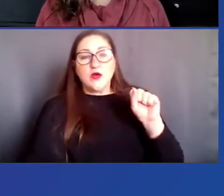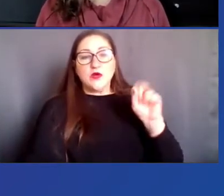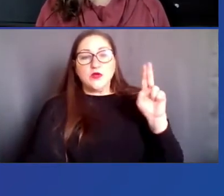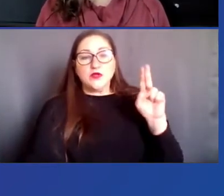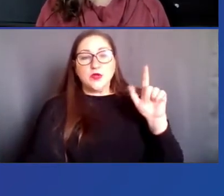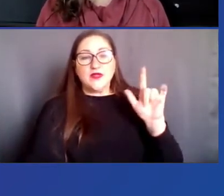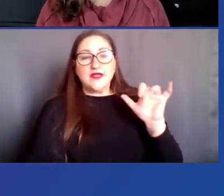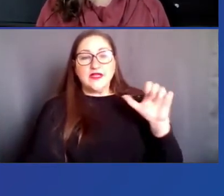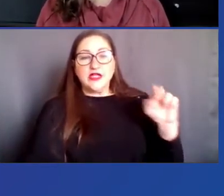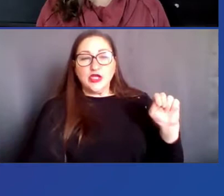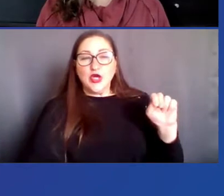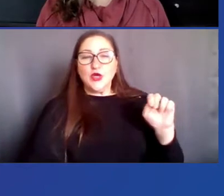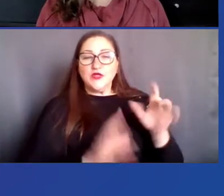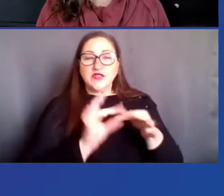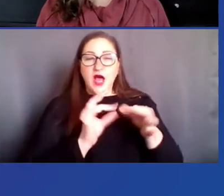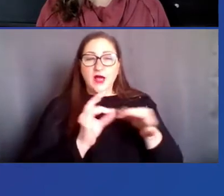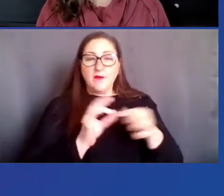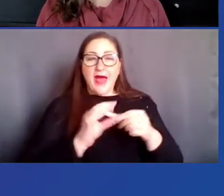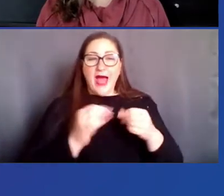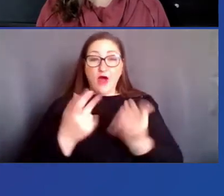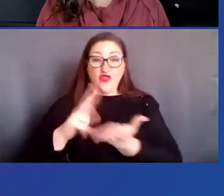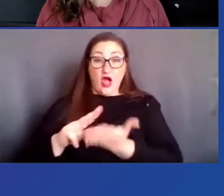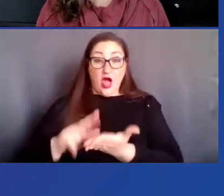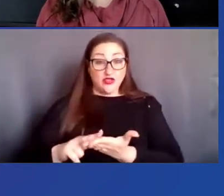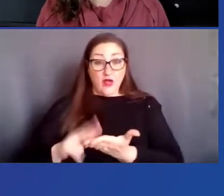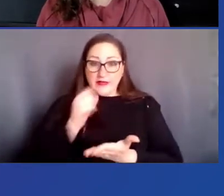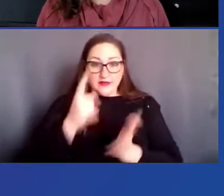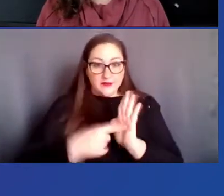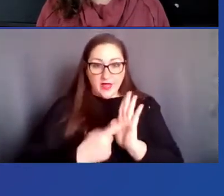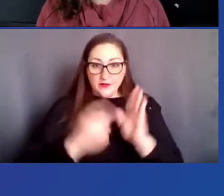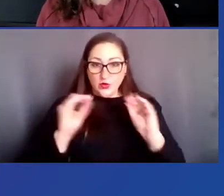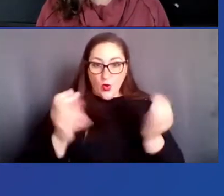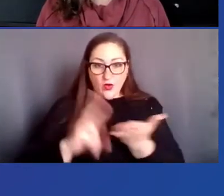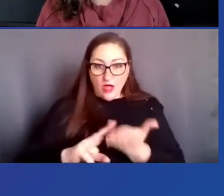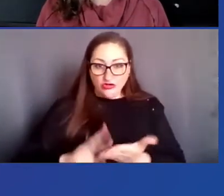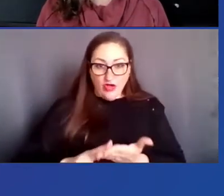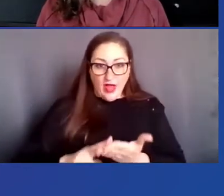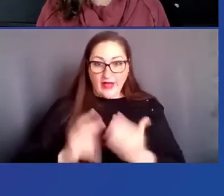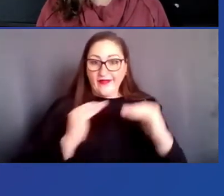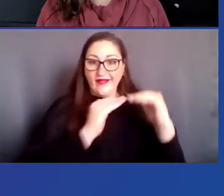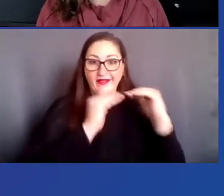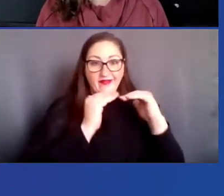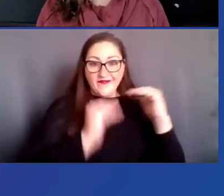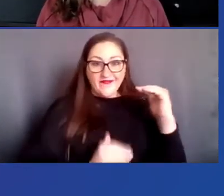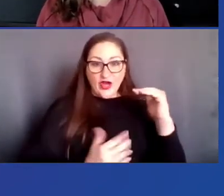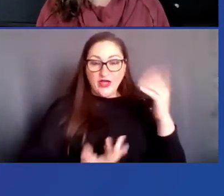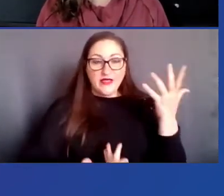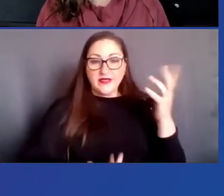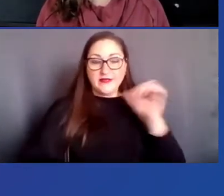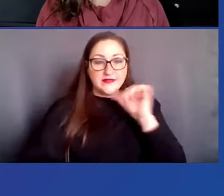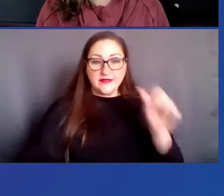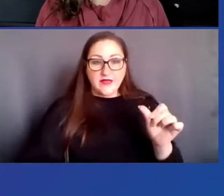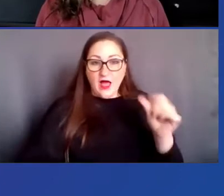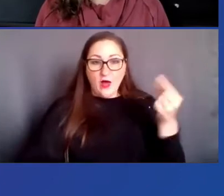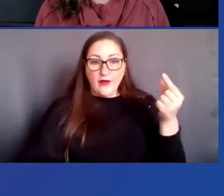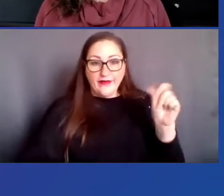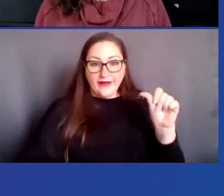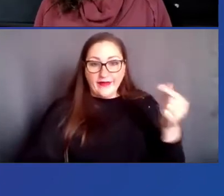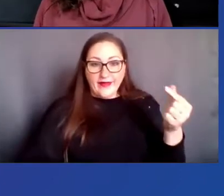gigs, like unfairness of the contracts or lack of contracts, and all of these things create a certain kind of